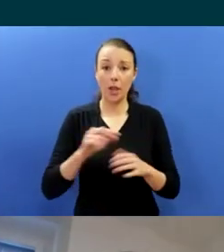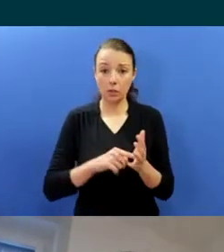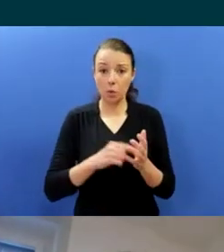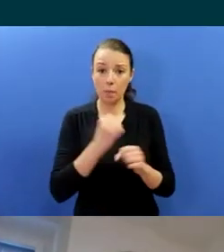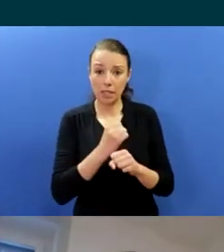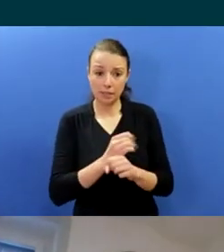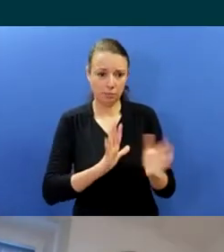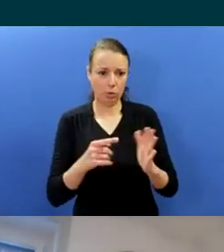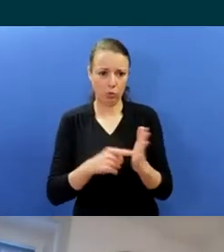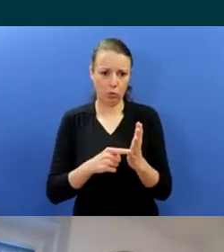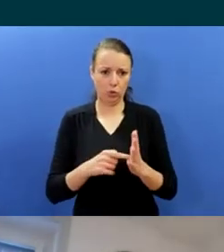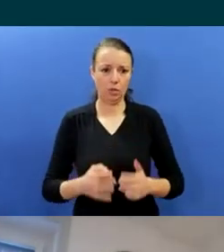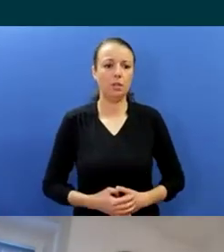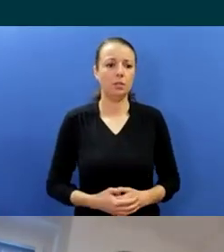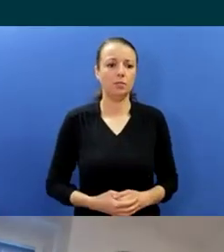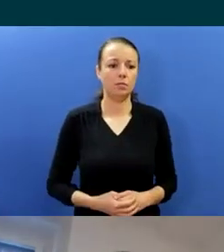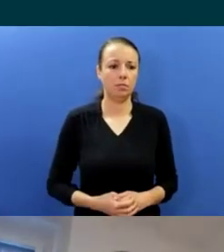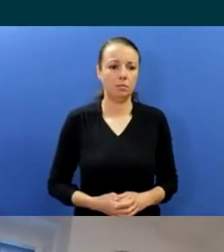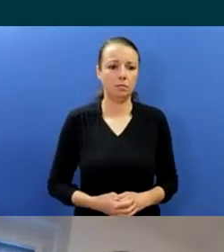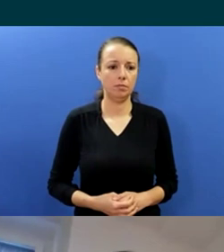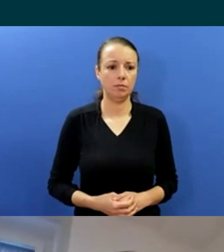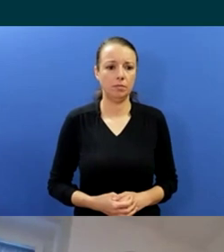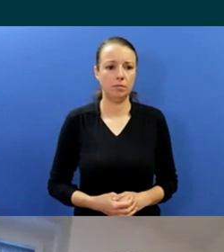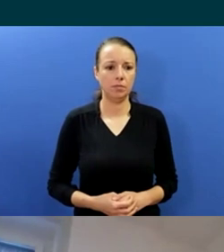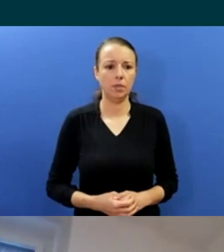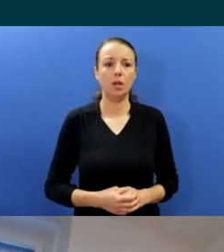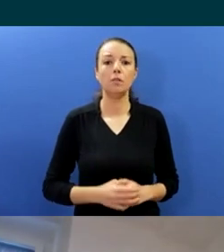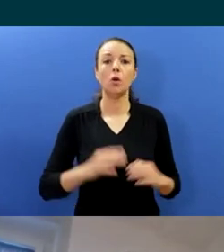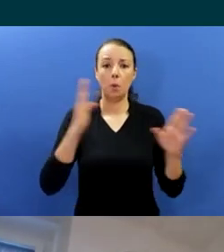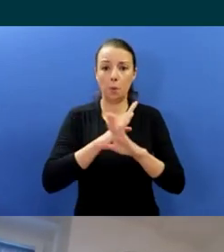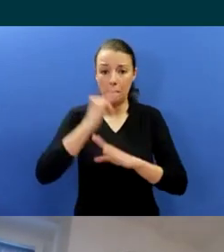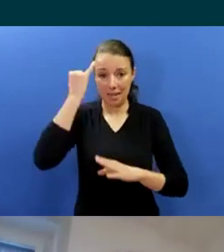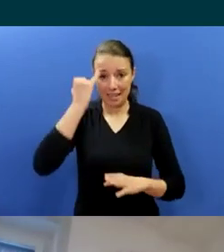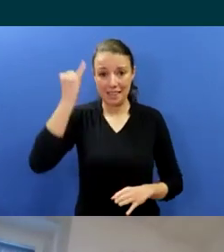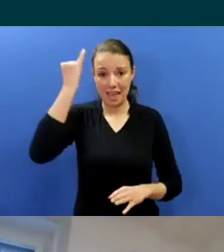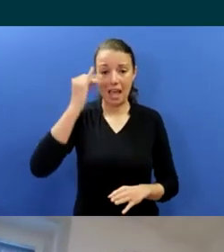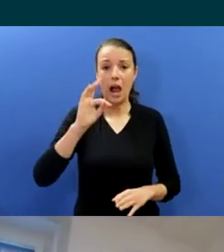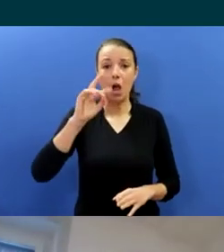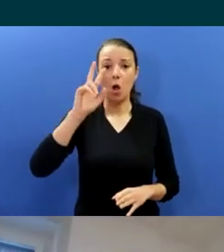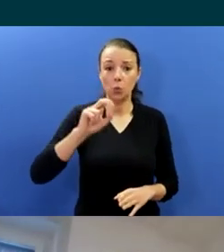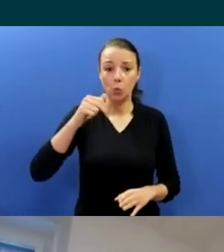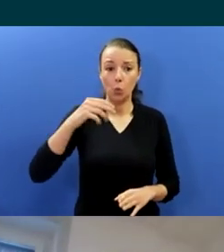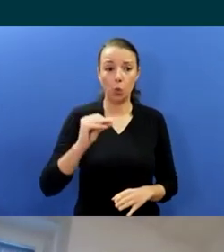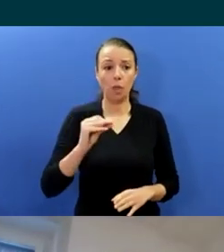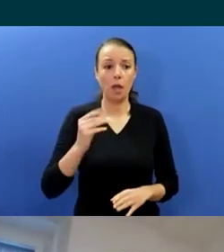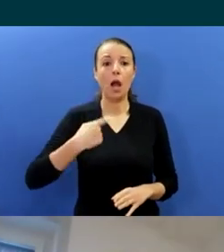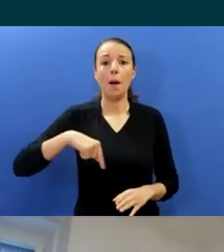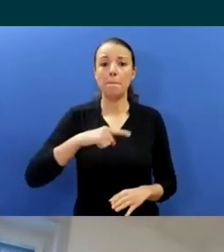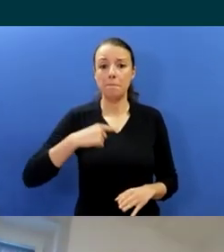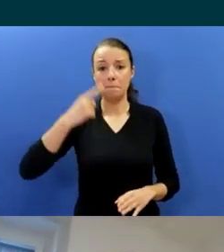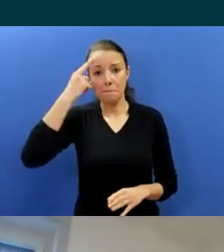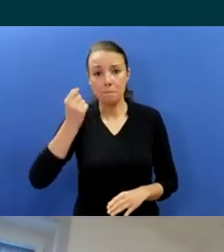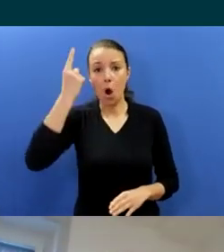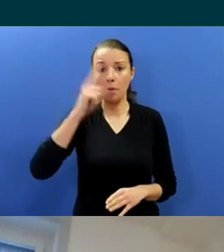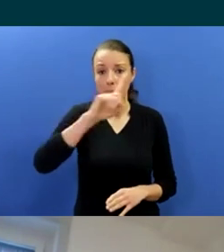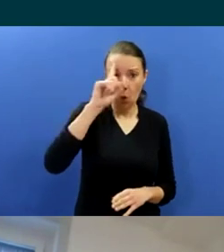Thun, we had a process where we invited people to propose their project ideas. We concretized